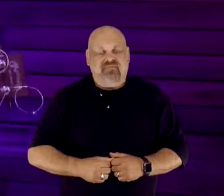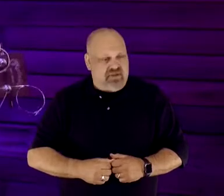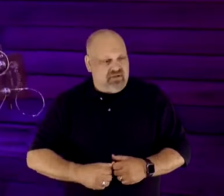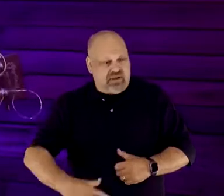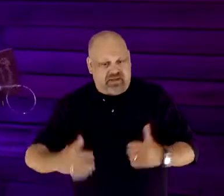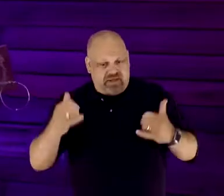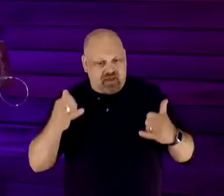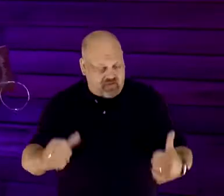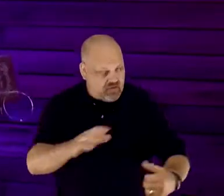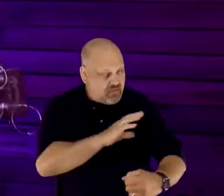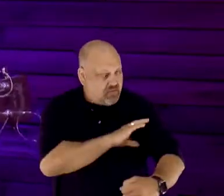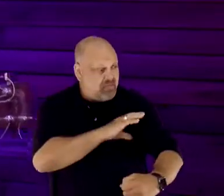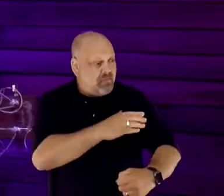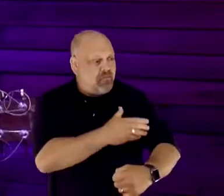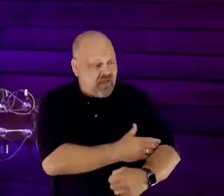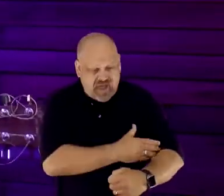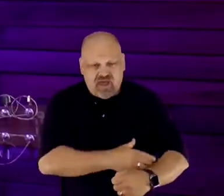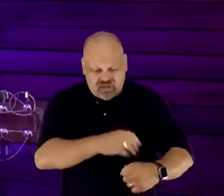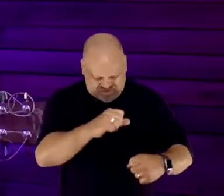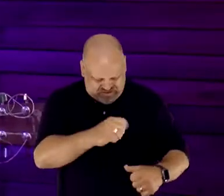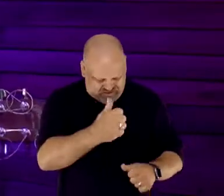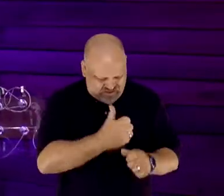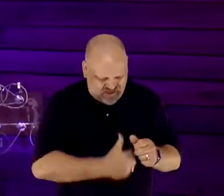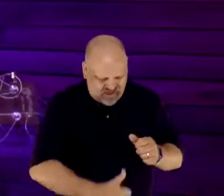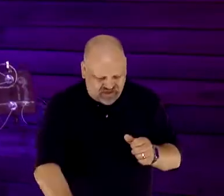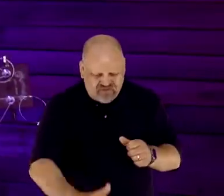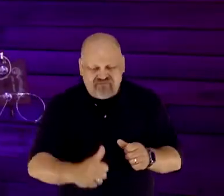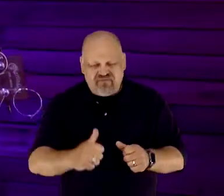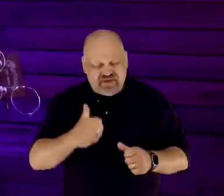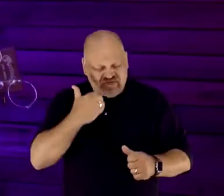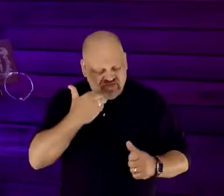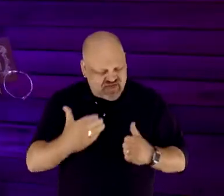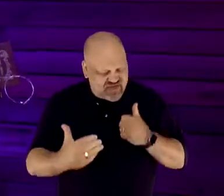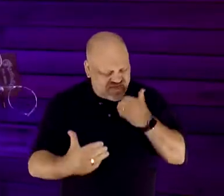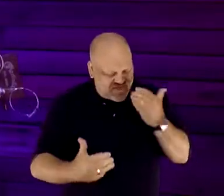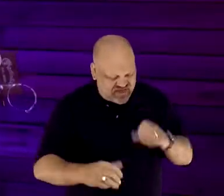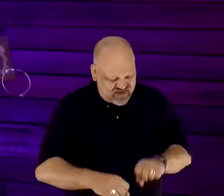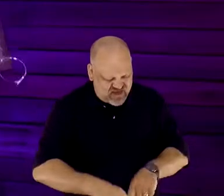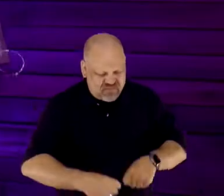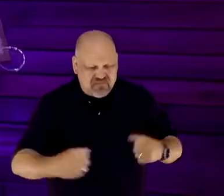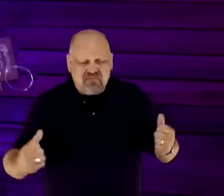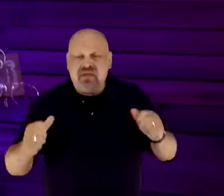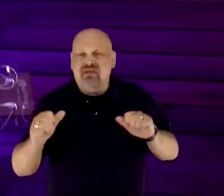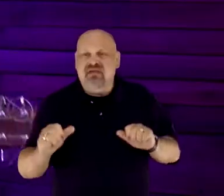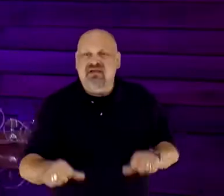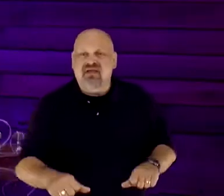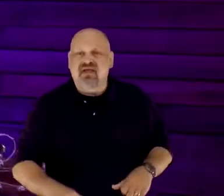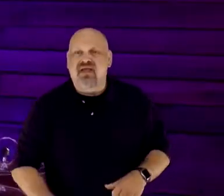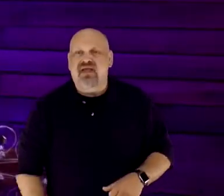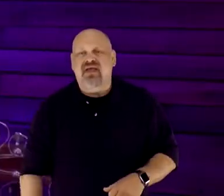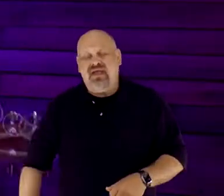Now there's power that can break off every chain.